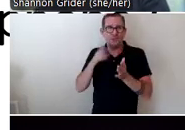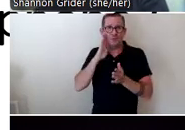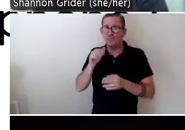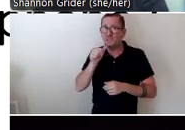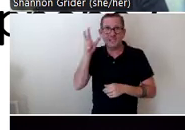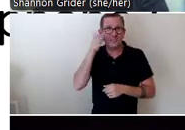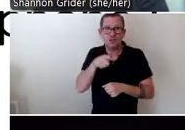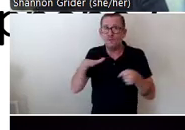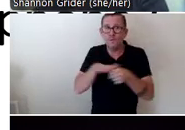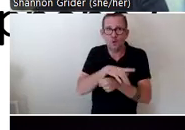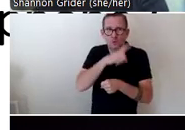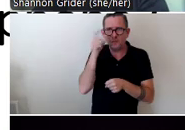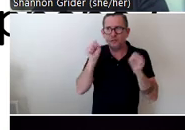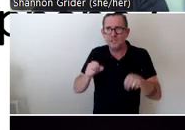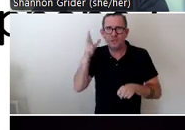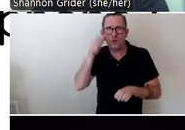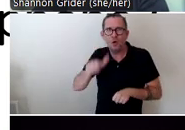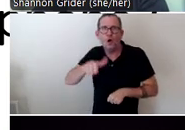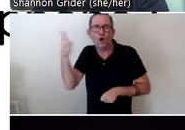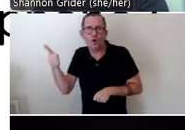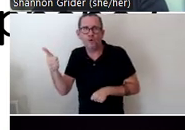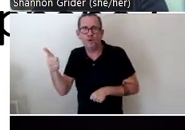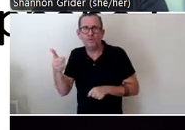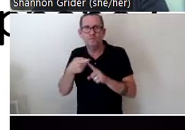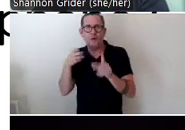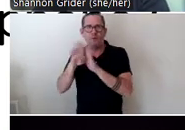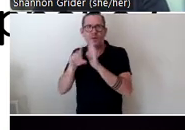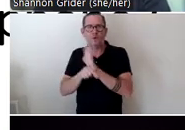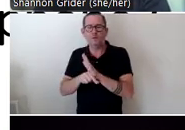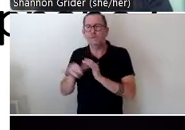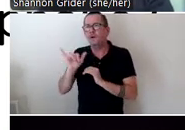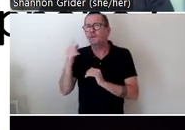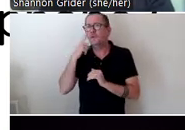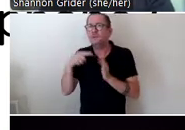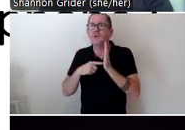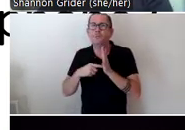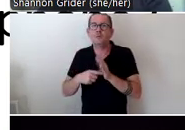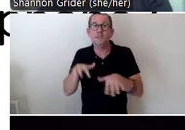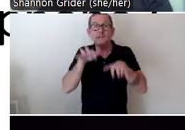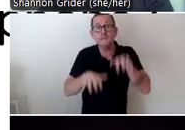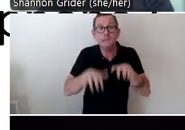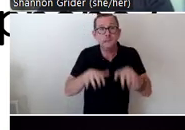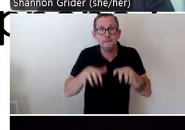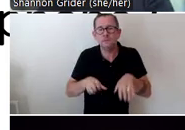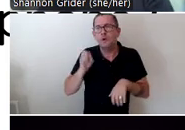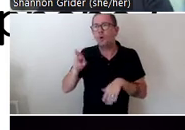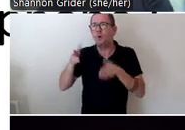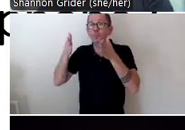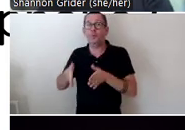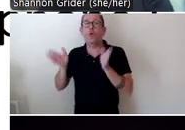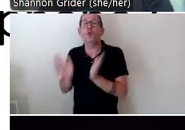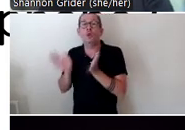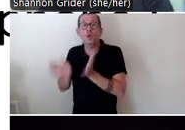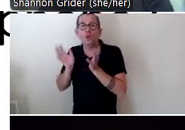be transmitted. Try to make sure you're not calling from a noisy area, because those can then get picked up on the phone